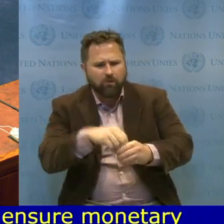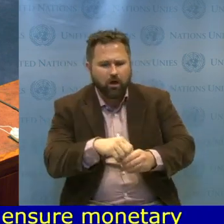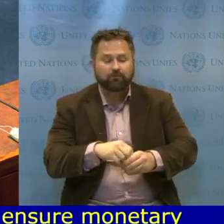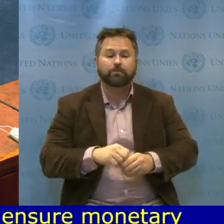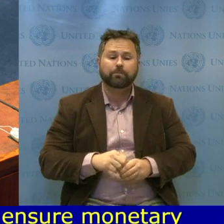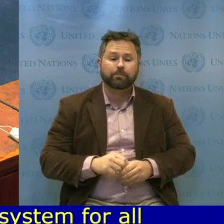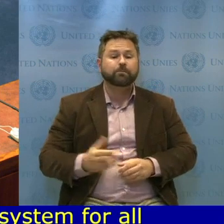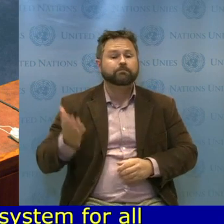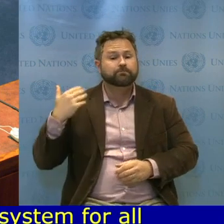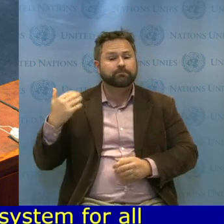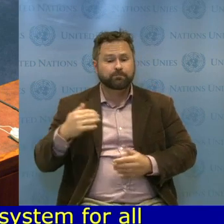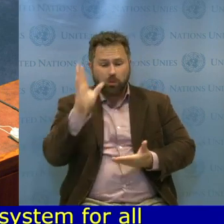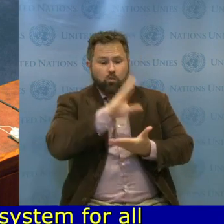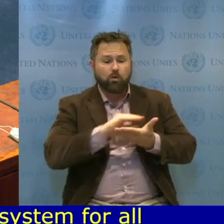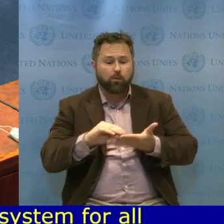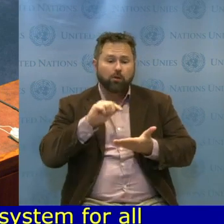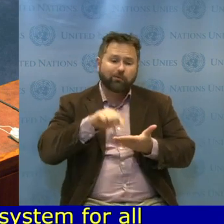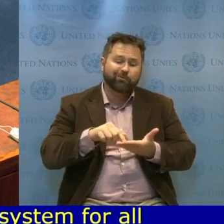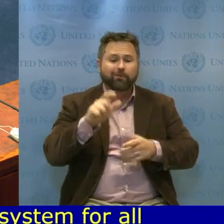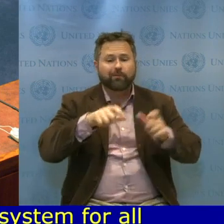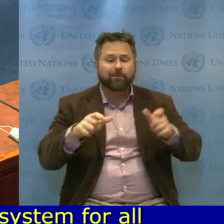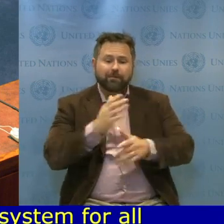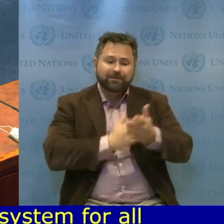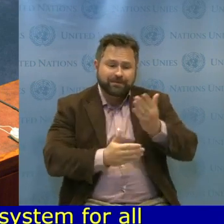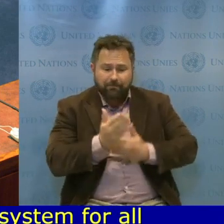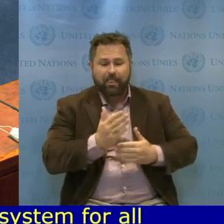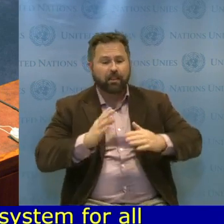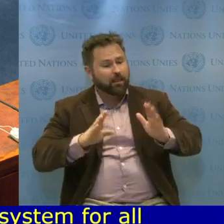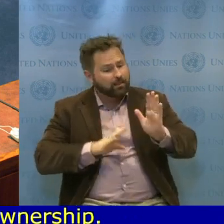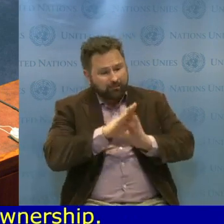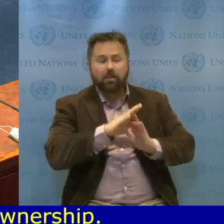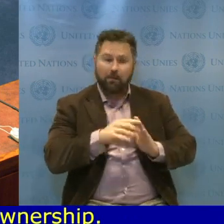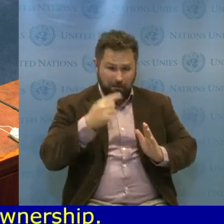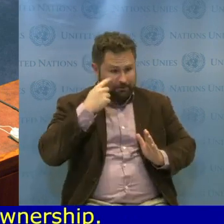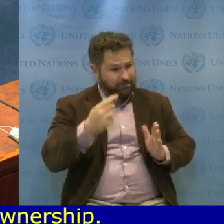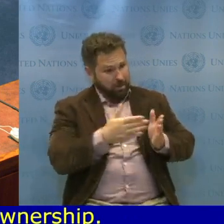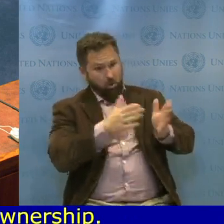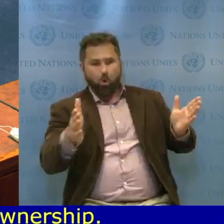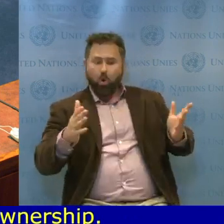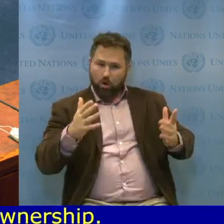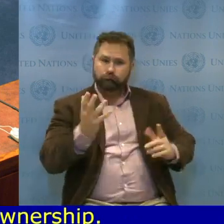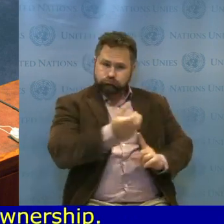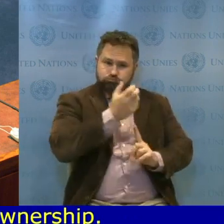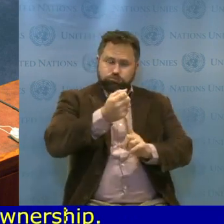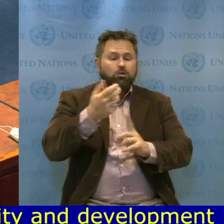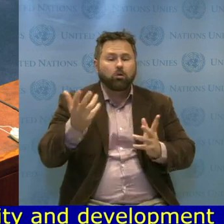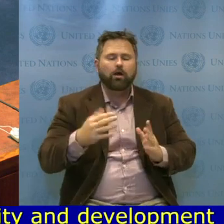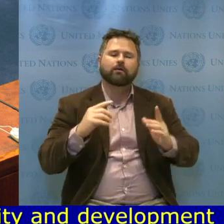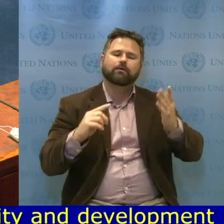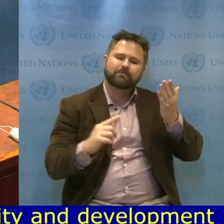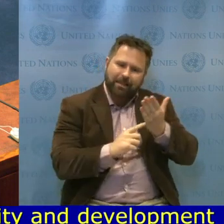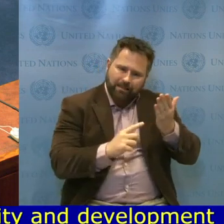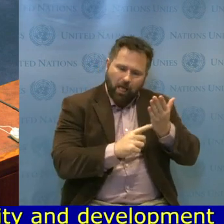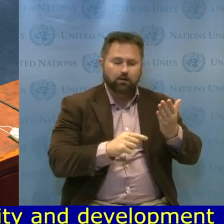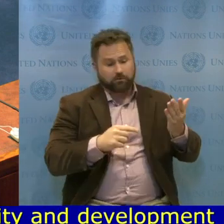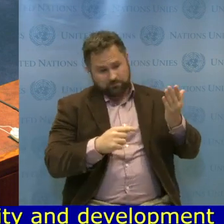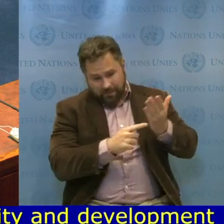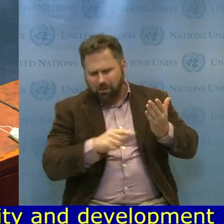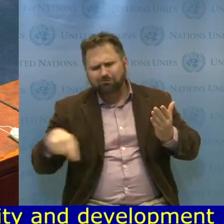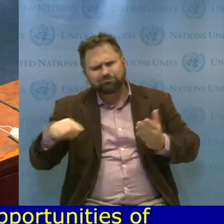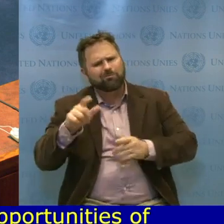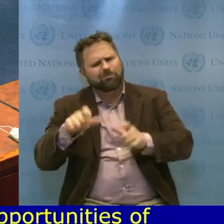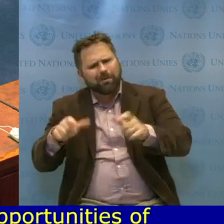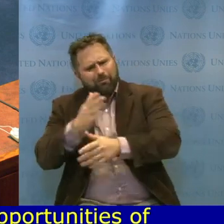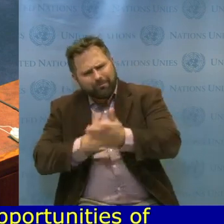Development highlights the wide scope of opportunities of increased access to information and communication technologies in facilitating participation in social, cultural,